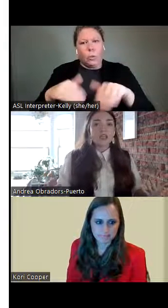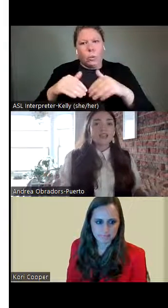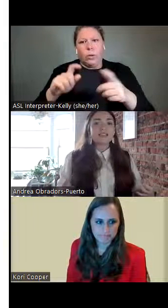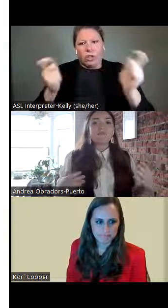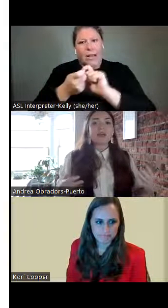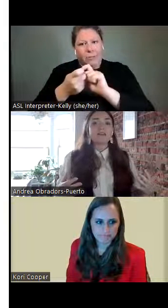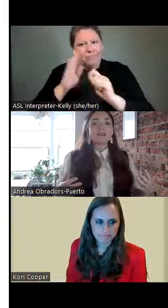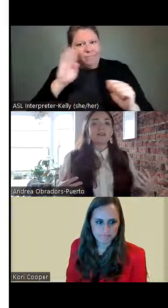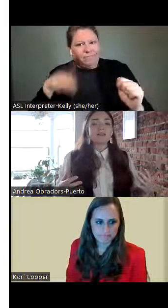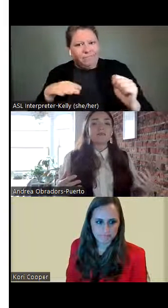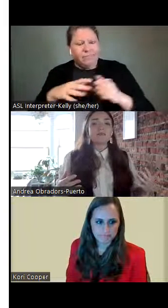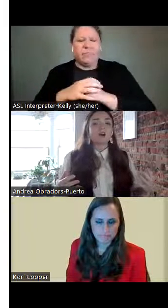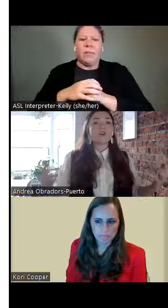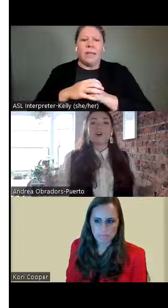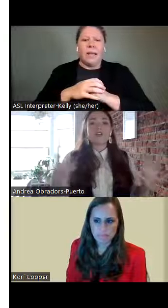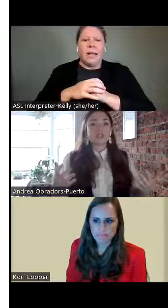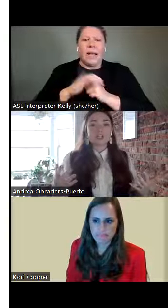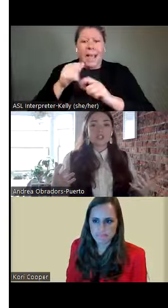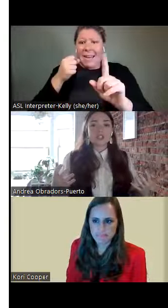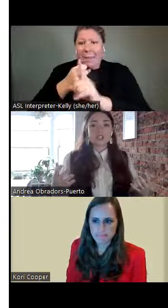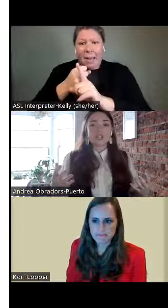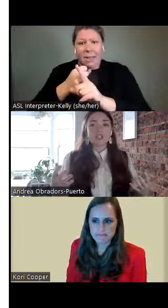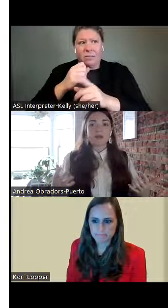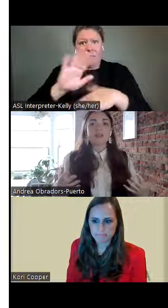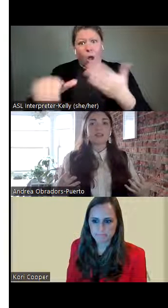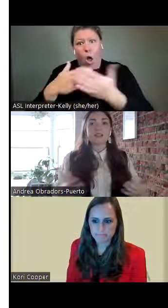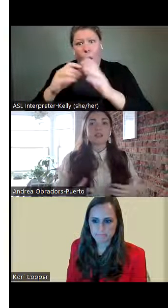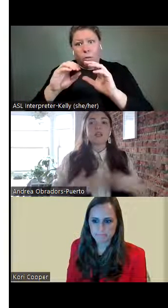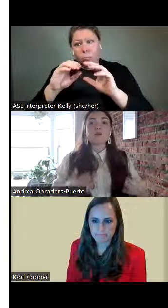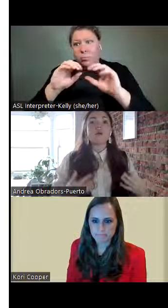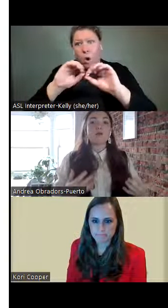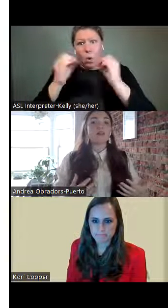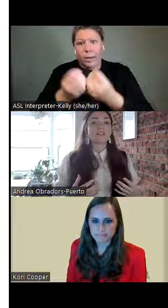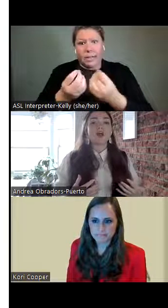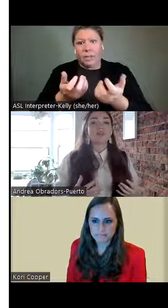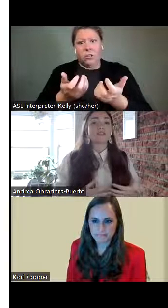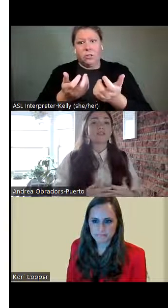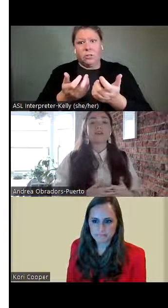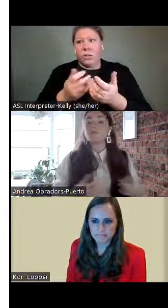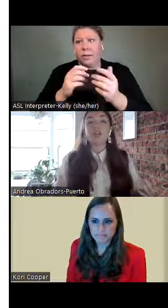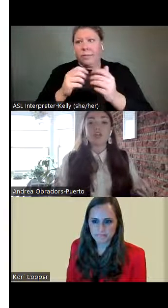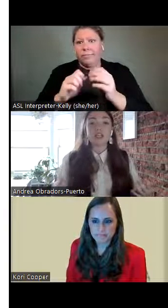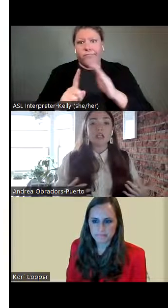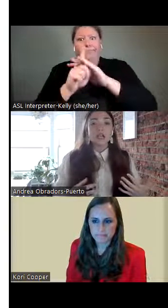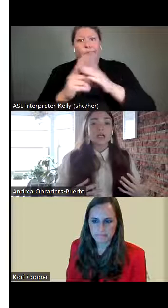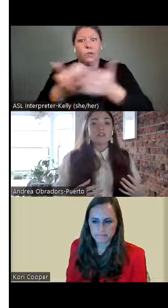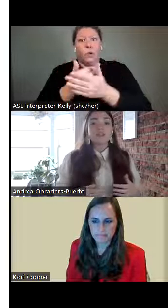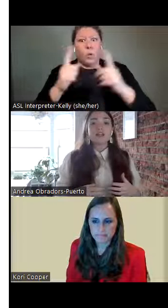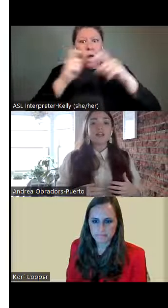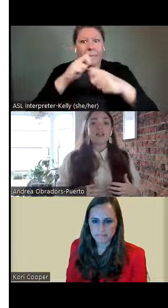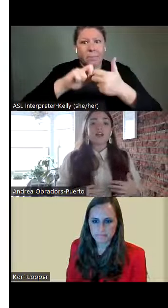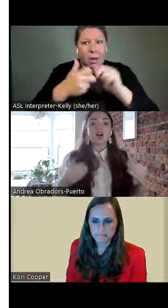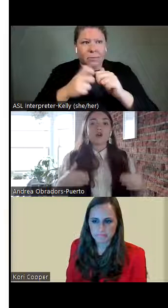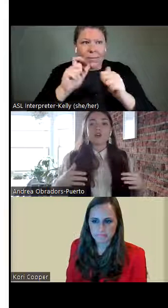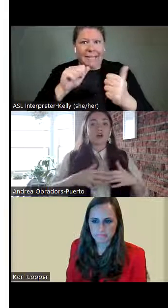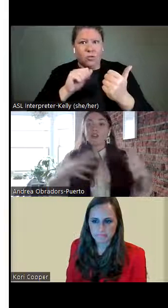right? This impacted are all organizations' nature, manifesting new complex problems in need of being addressed. The reality